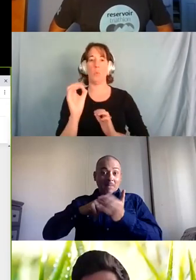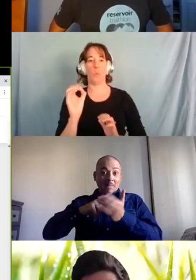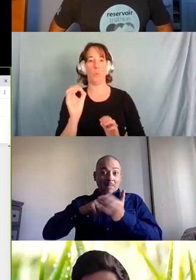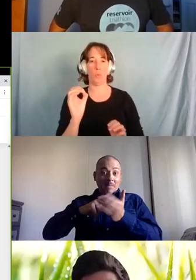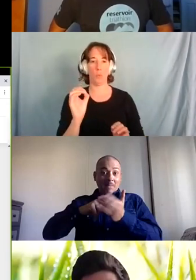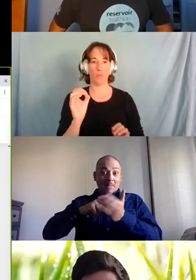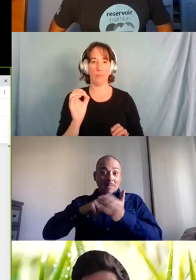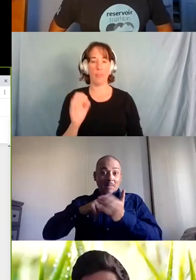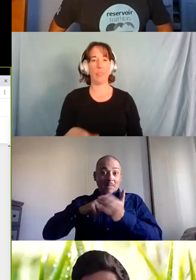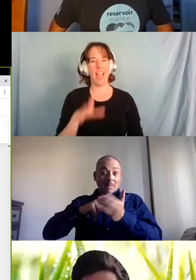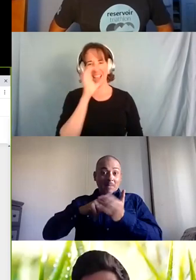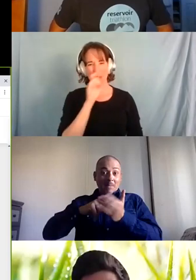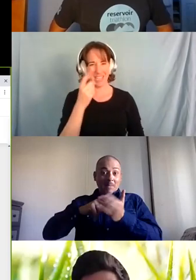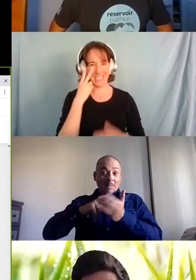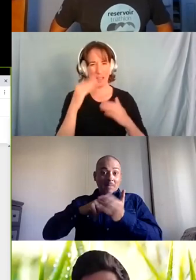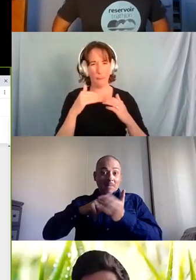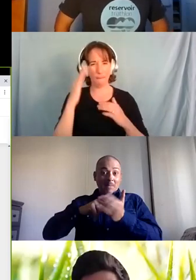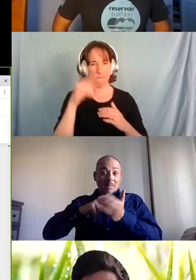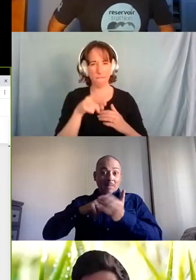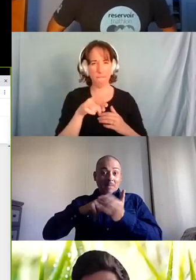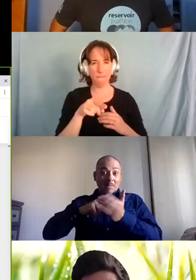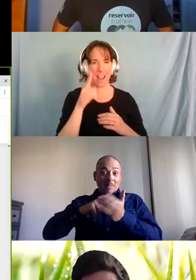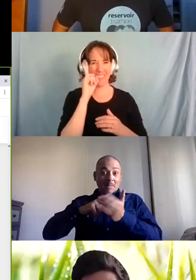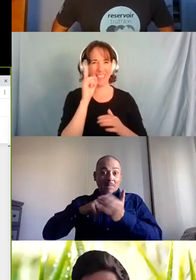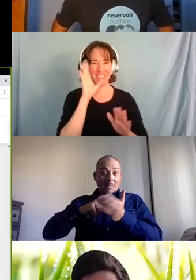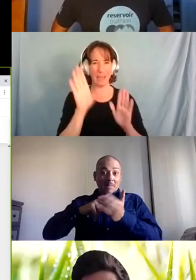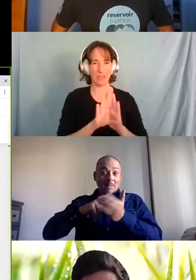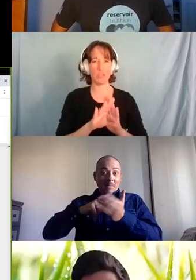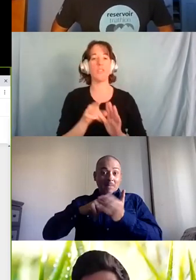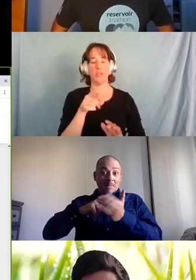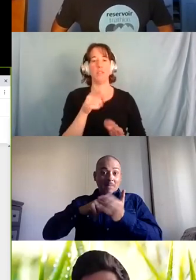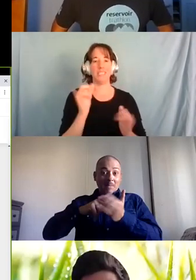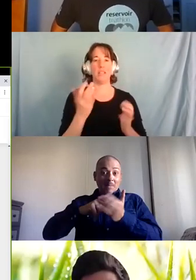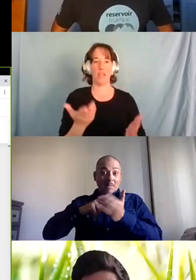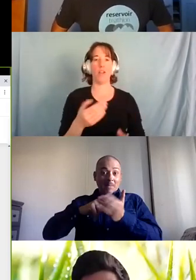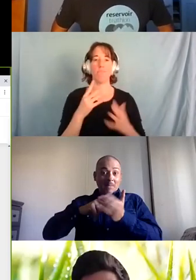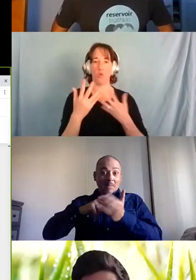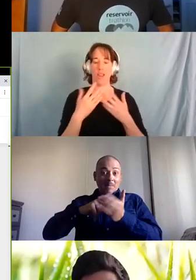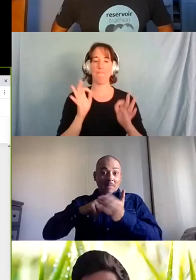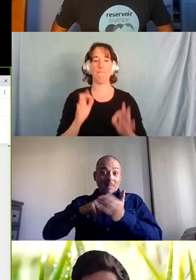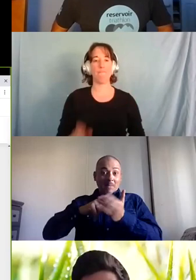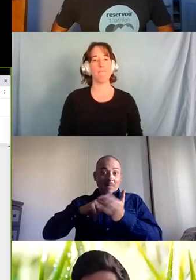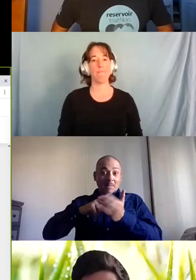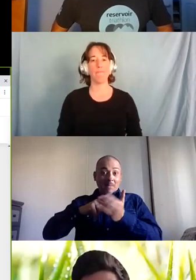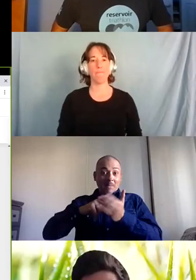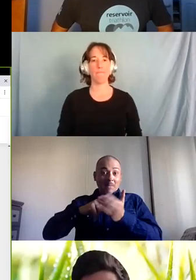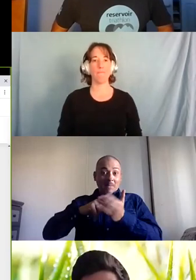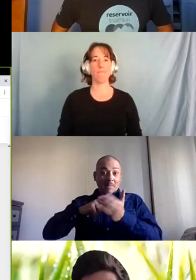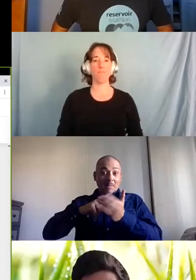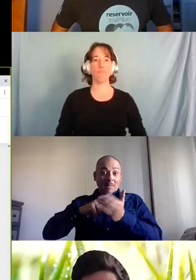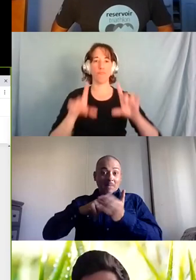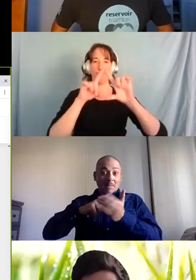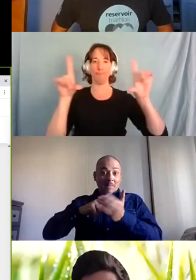above. I think the image is up there still, the gray image. Yeah. Yeah. So basically, There is a